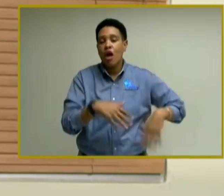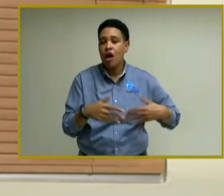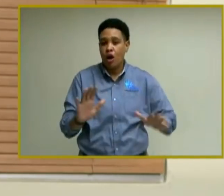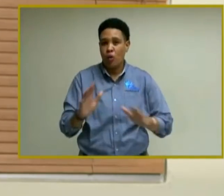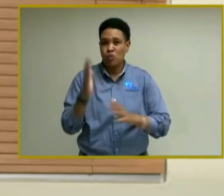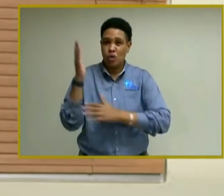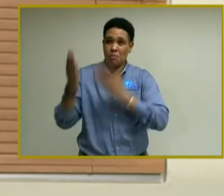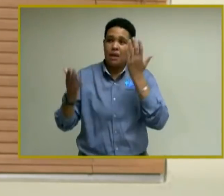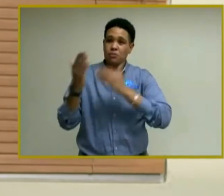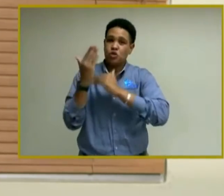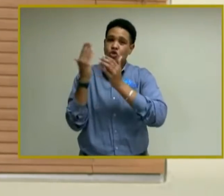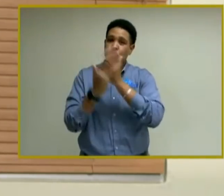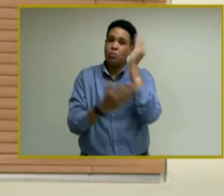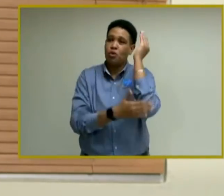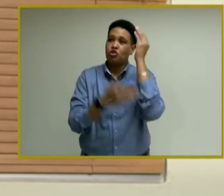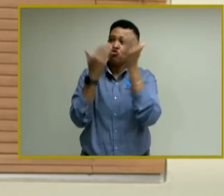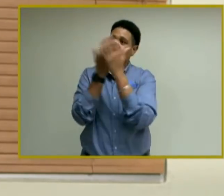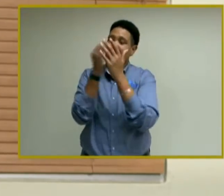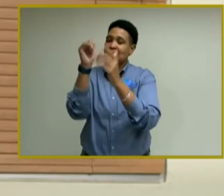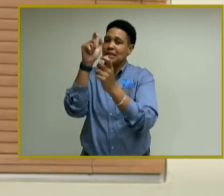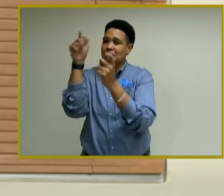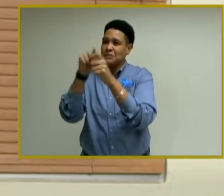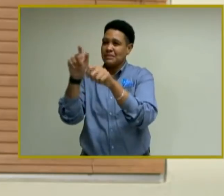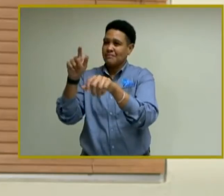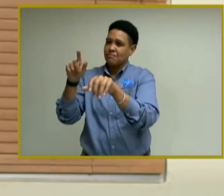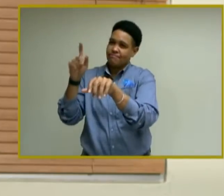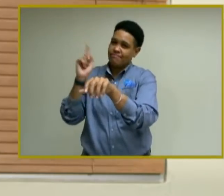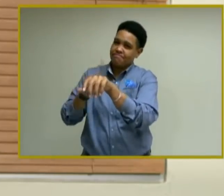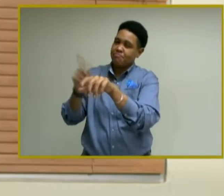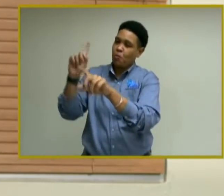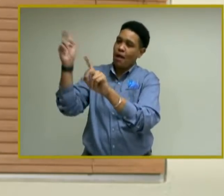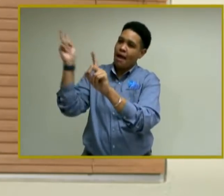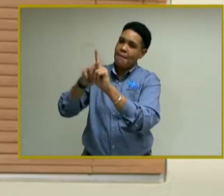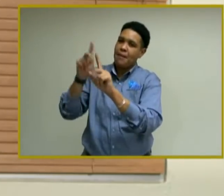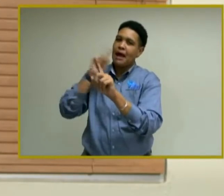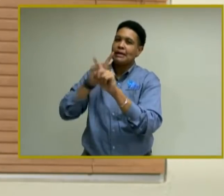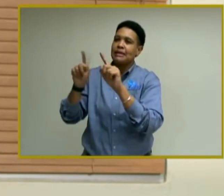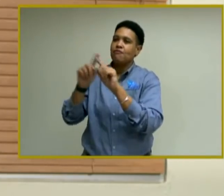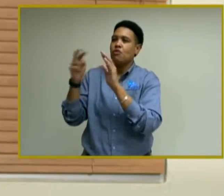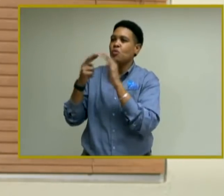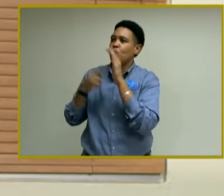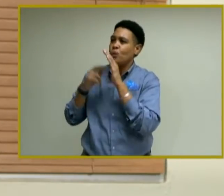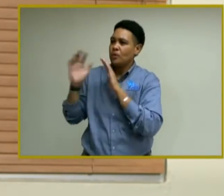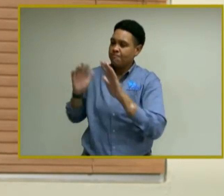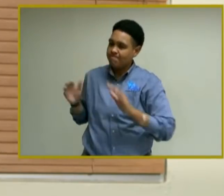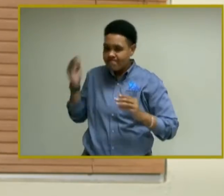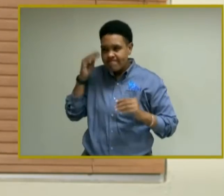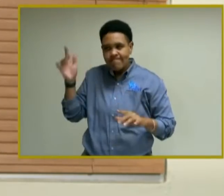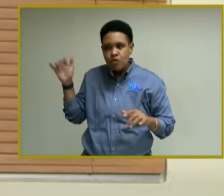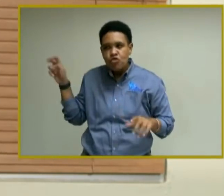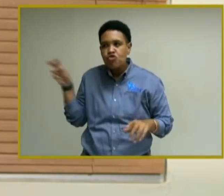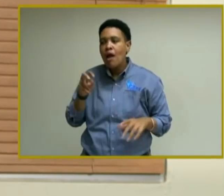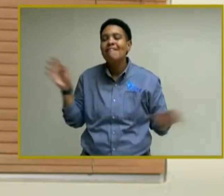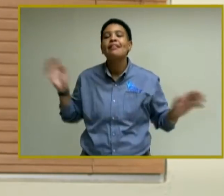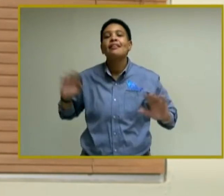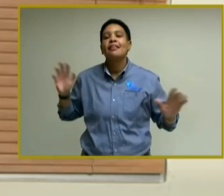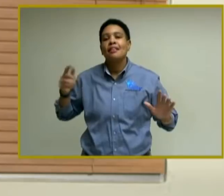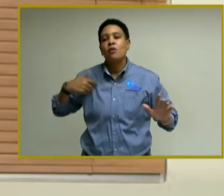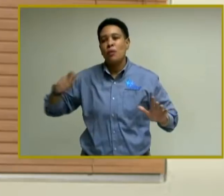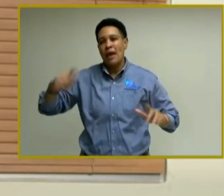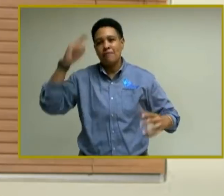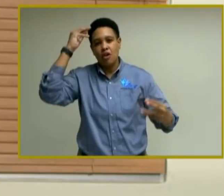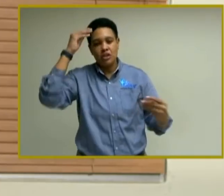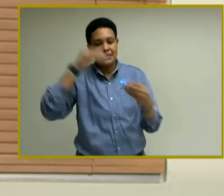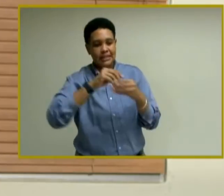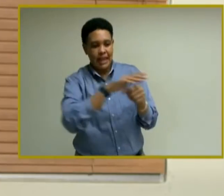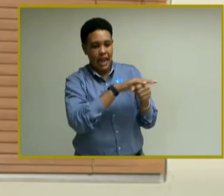that would have reached to that point where they could have applied measures, we have to consider within